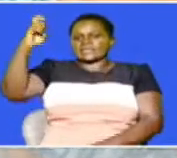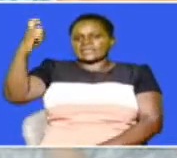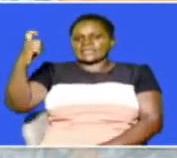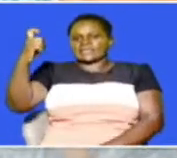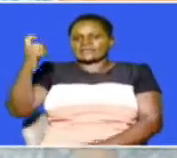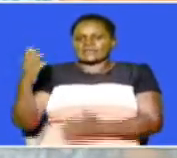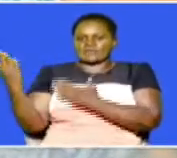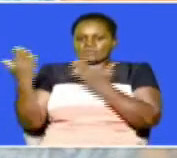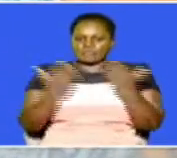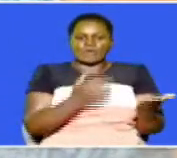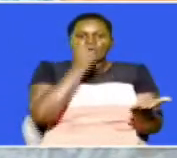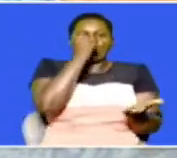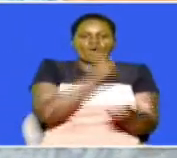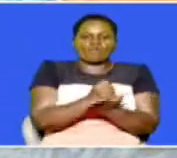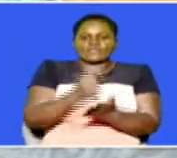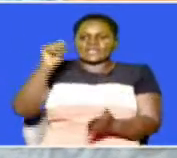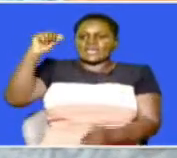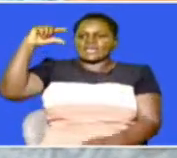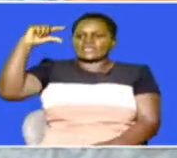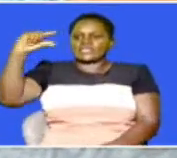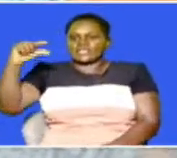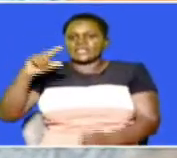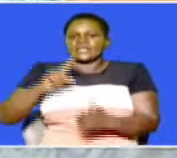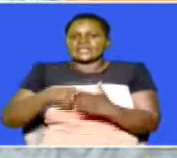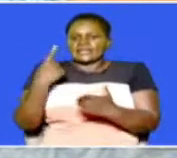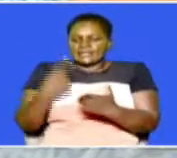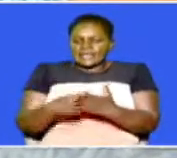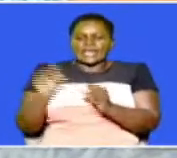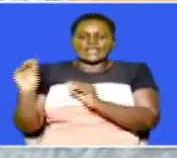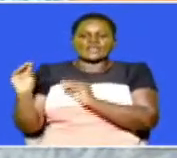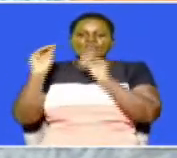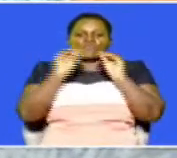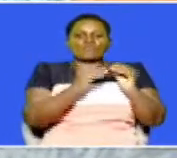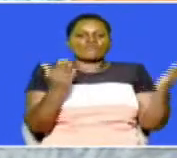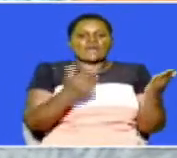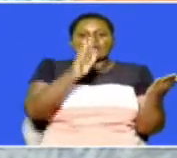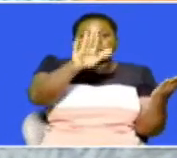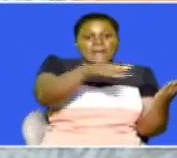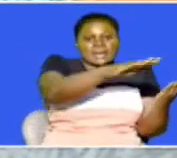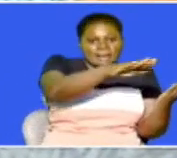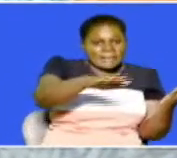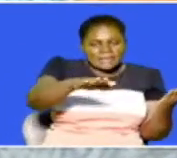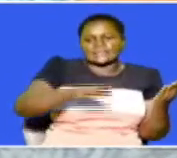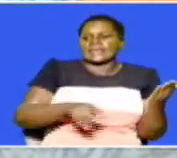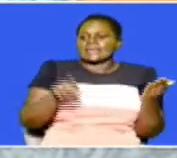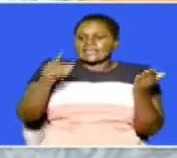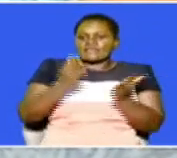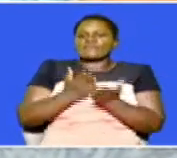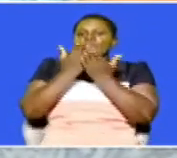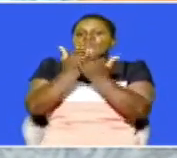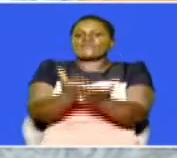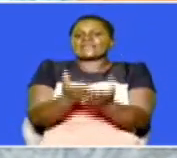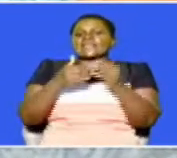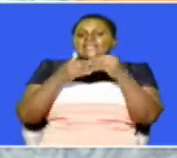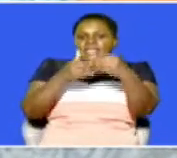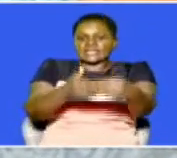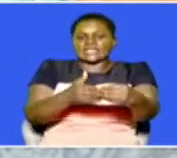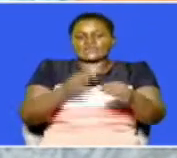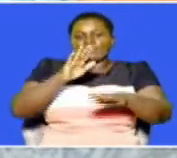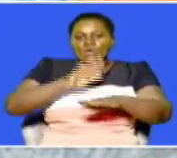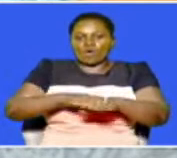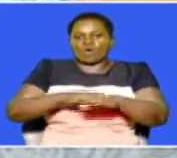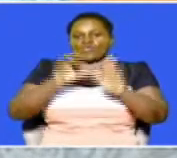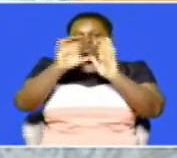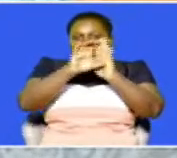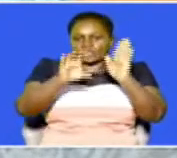come to the office of the Attorney General and they find their way to Parliament. So he provided leadership in that regard.